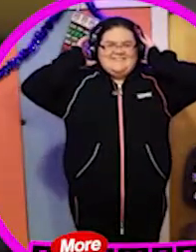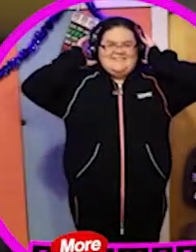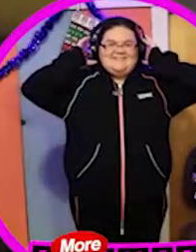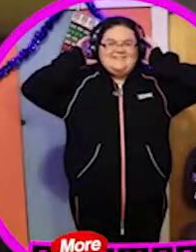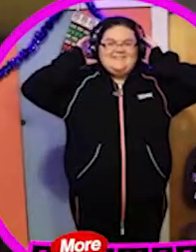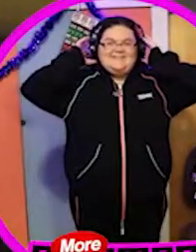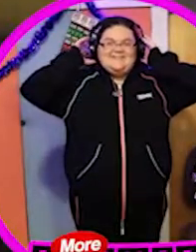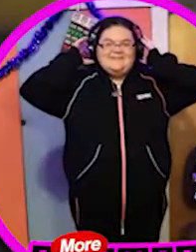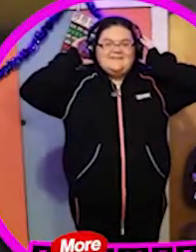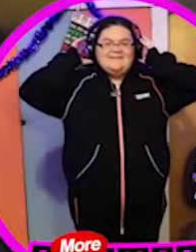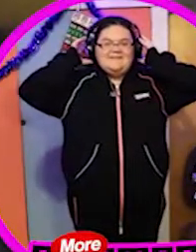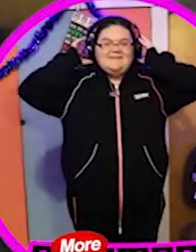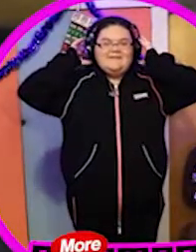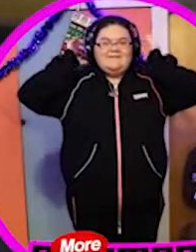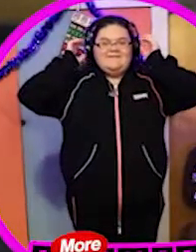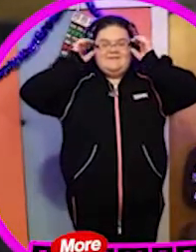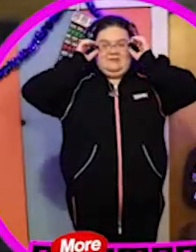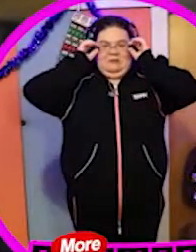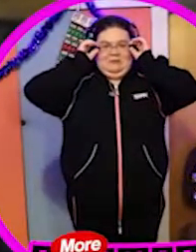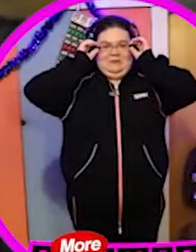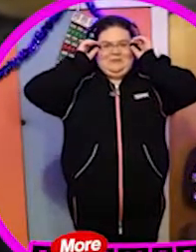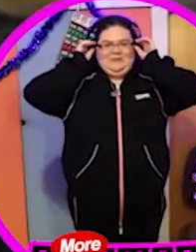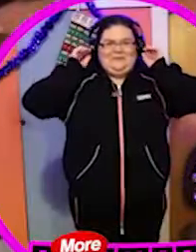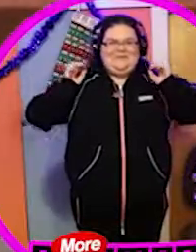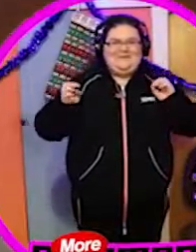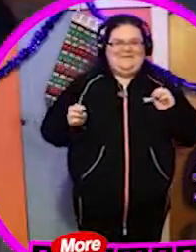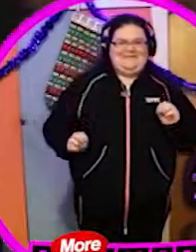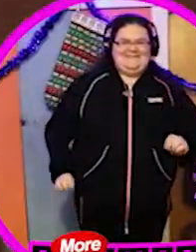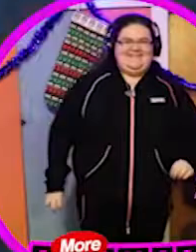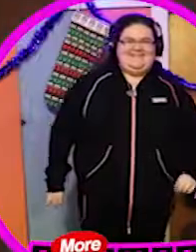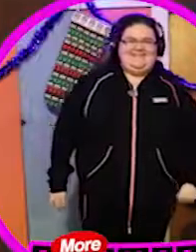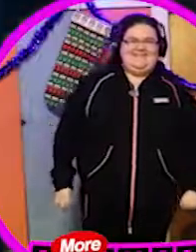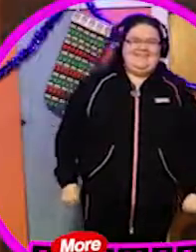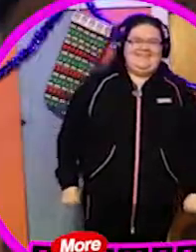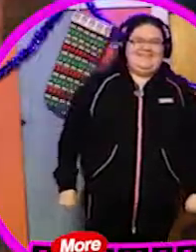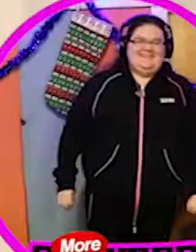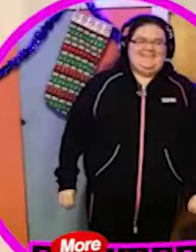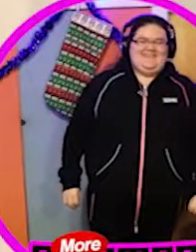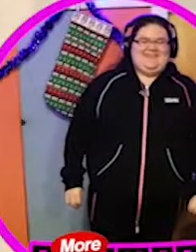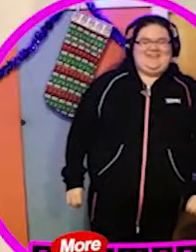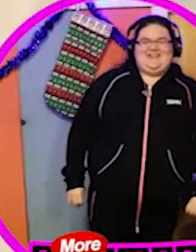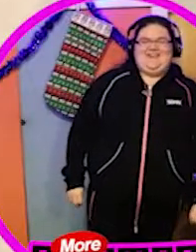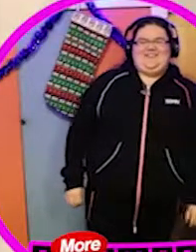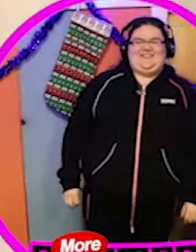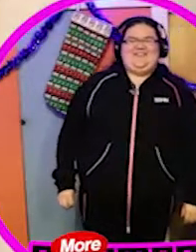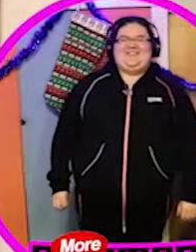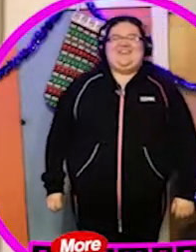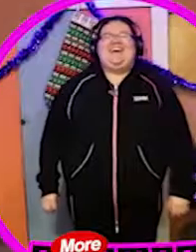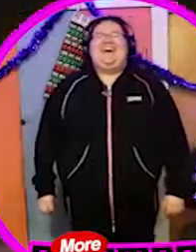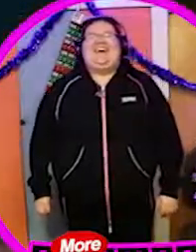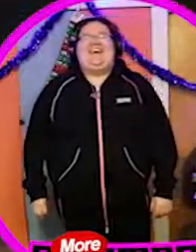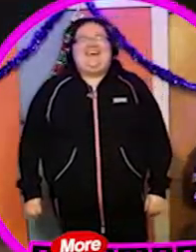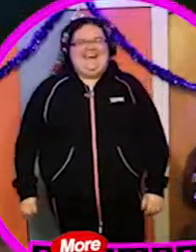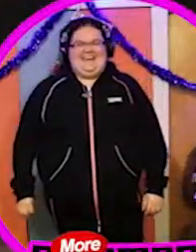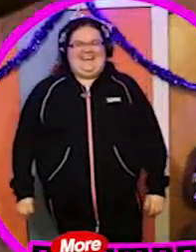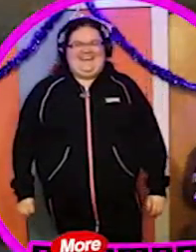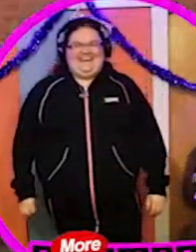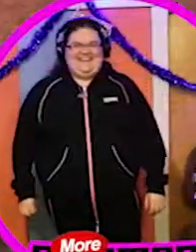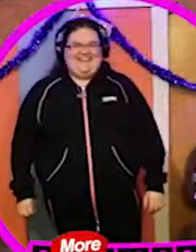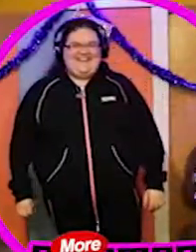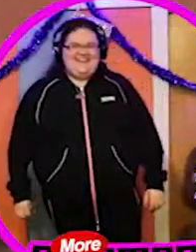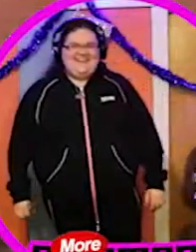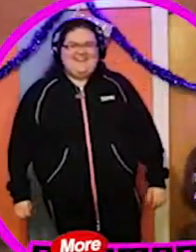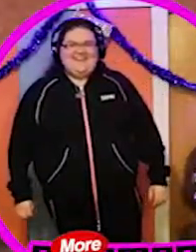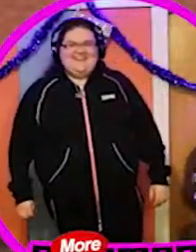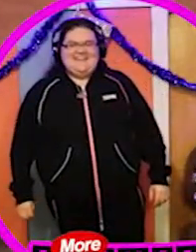you are here. Only one will survive. Oh. Jeez. Let's go. I got that first. Okay, let's